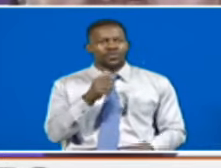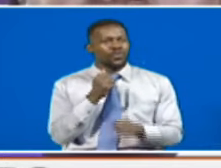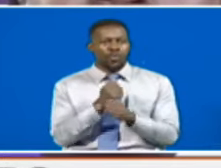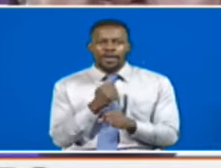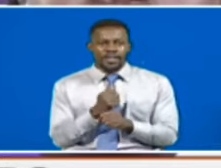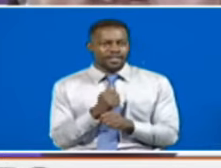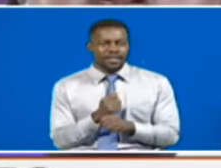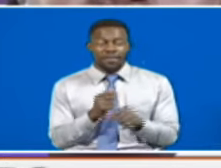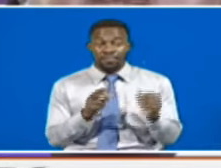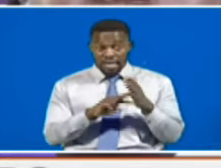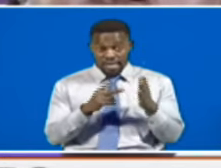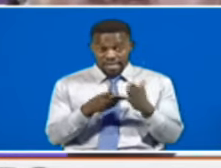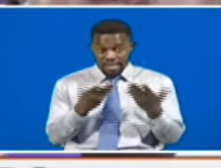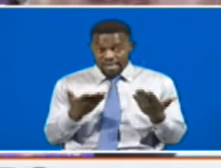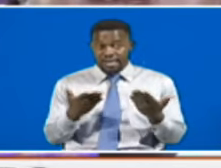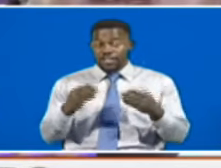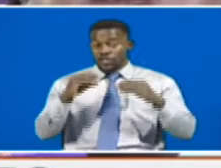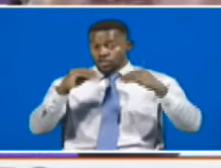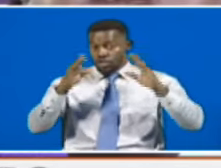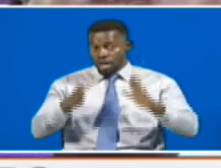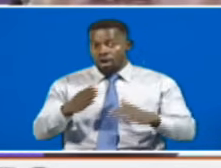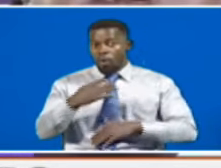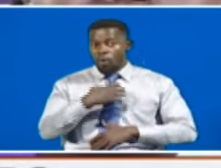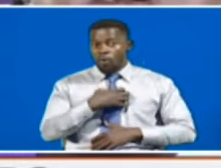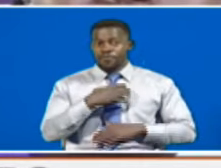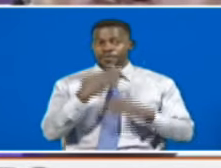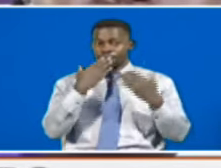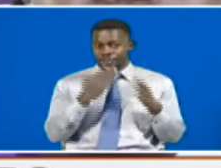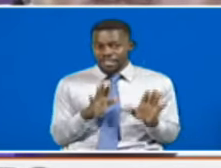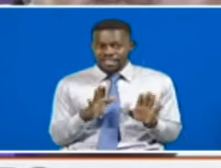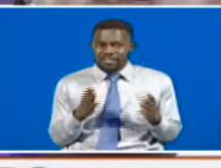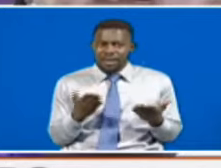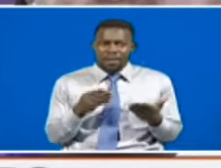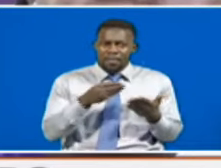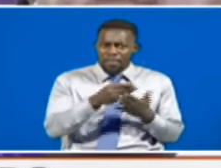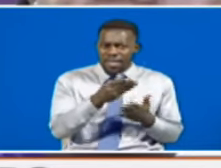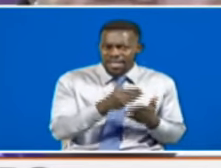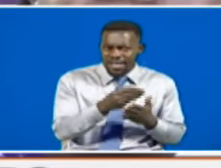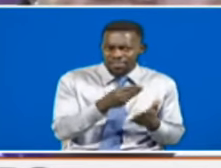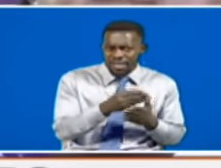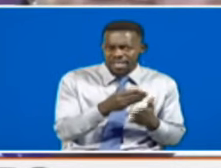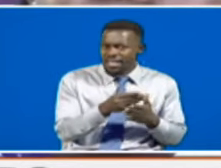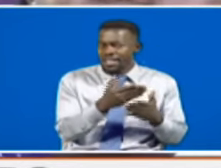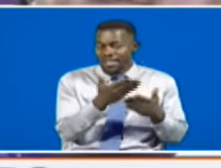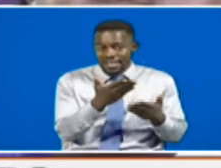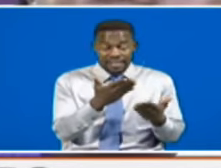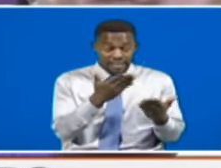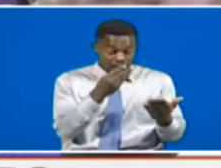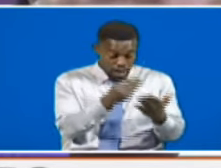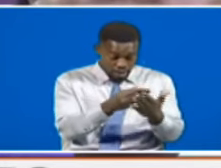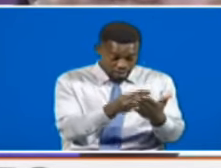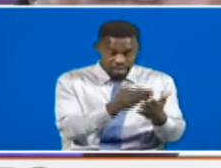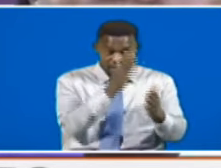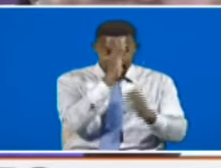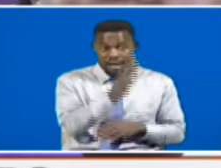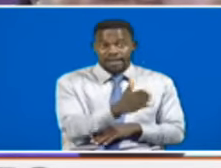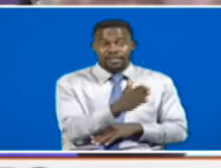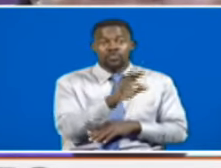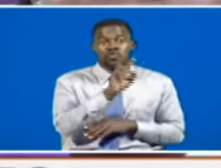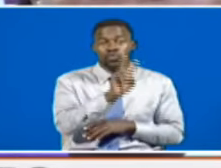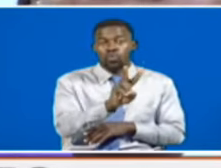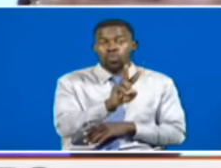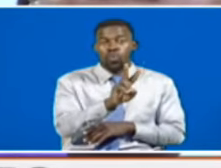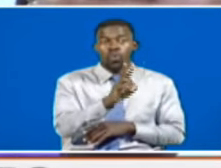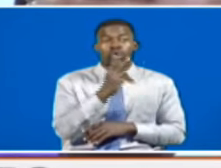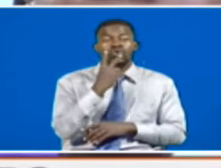control that retirees pay because they cannot have check-off system of payment of membership. They pay